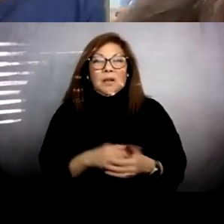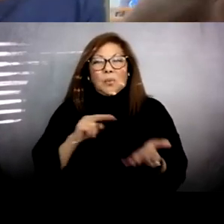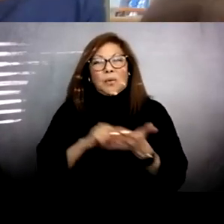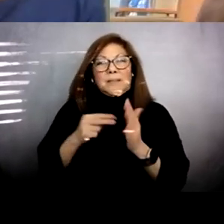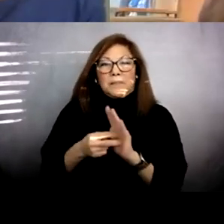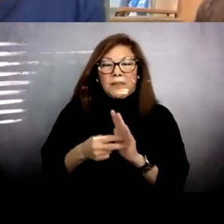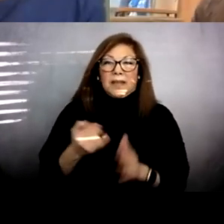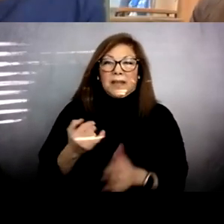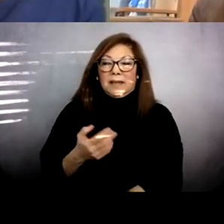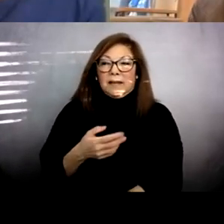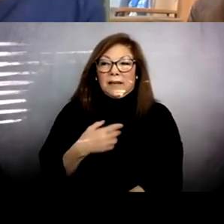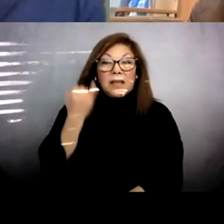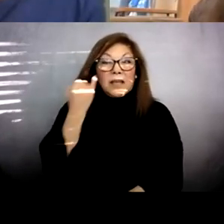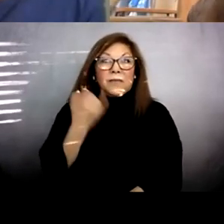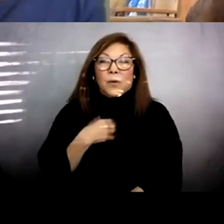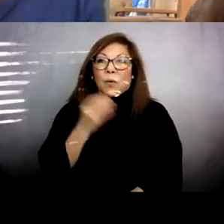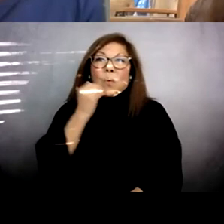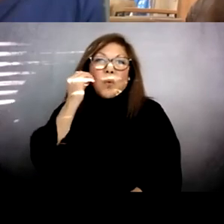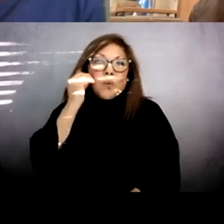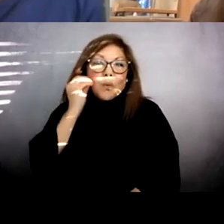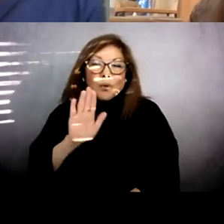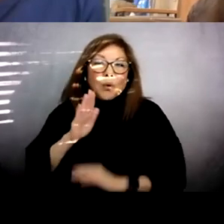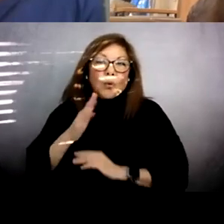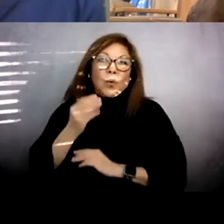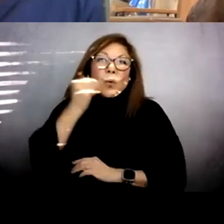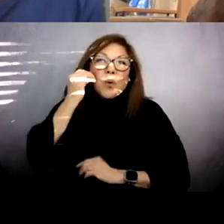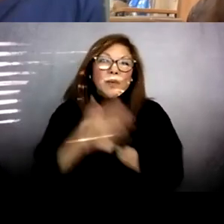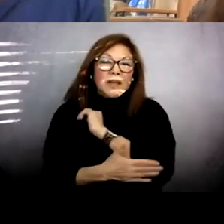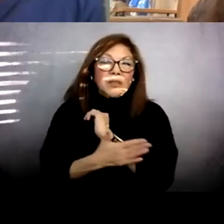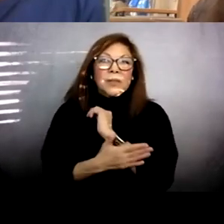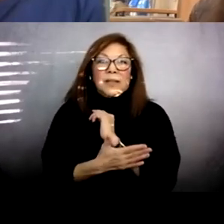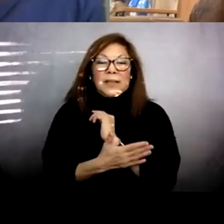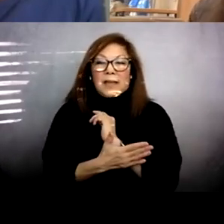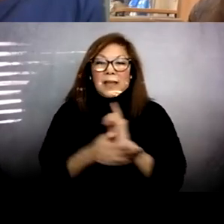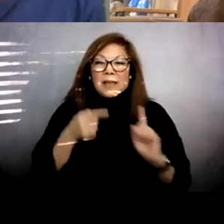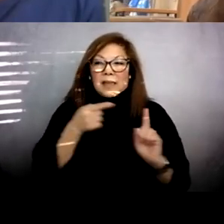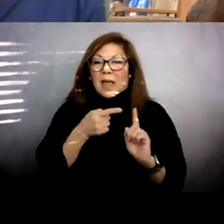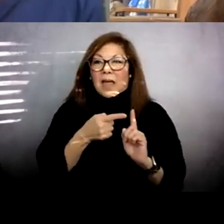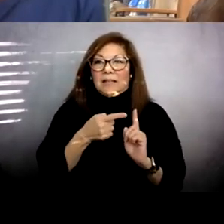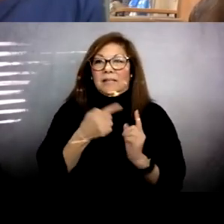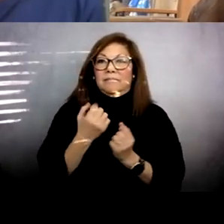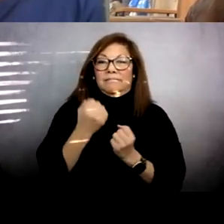mean when your, you know, your home country is one that upholds casteism and